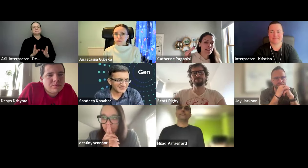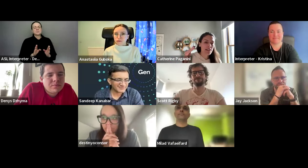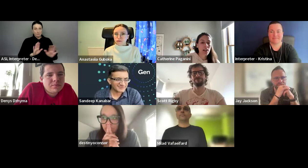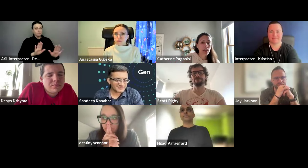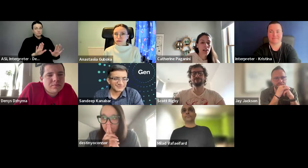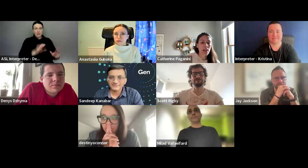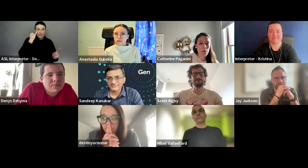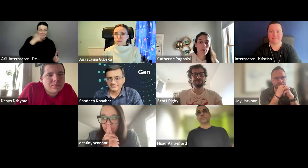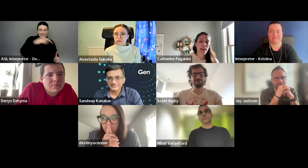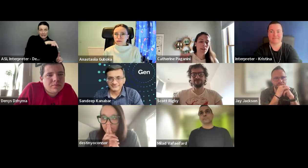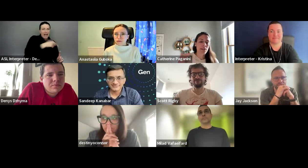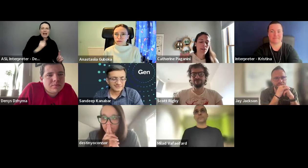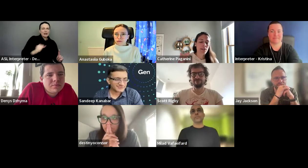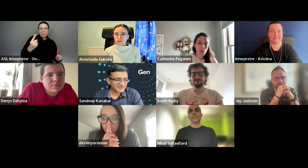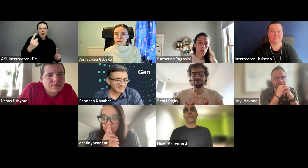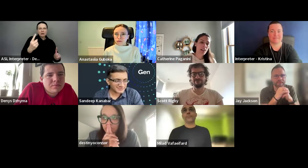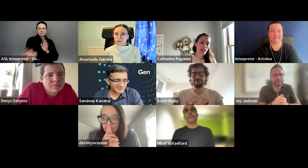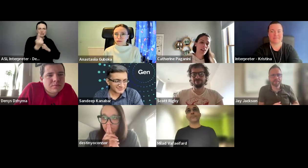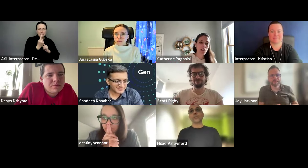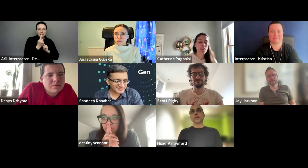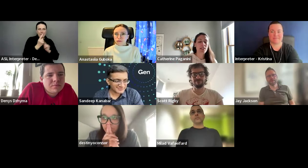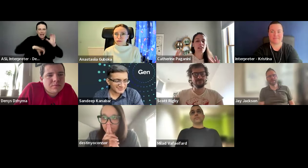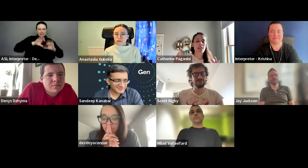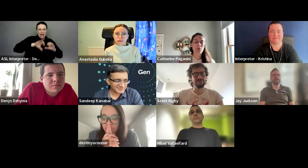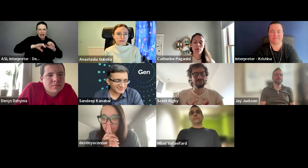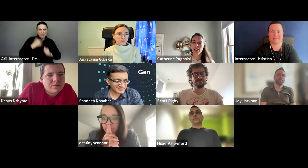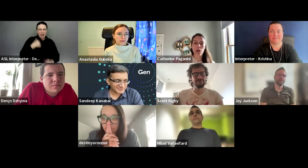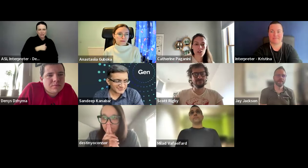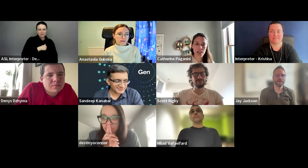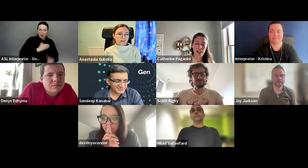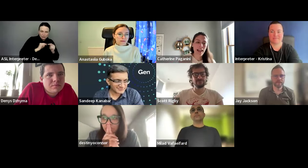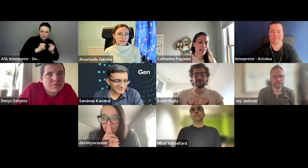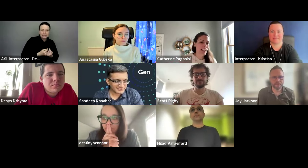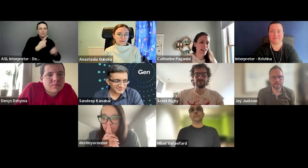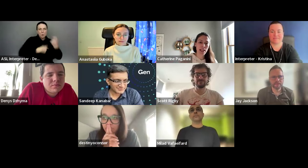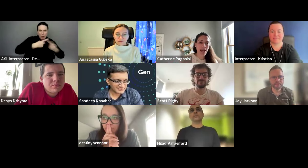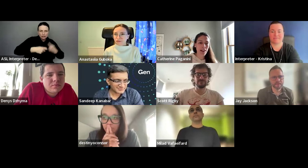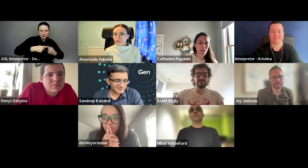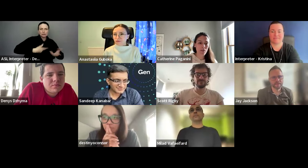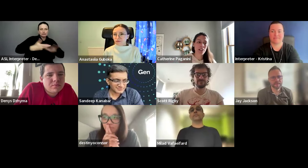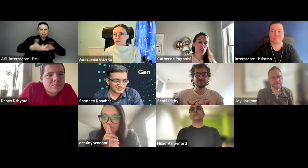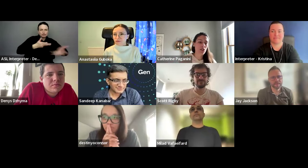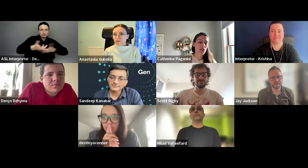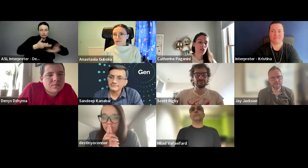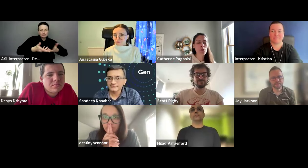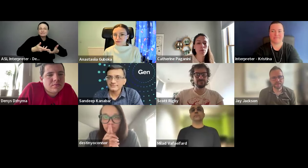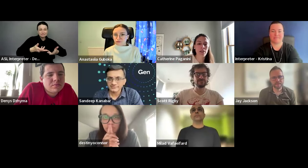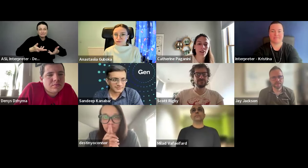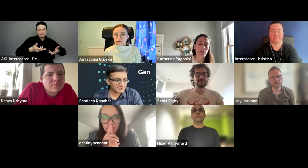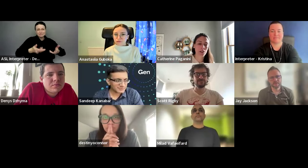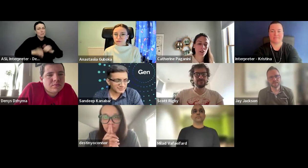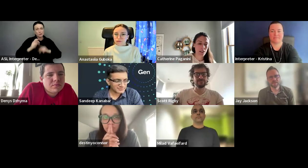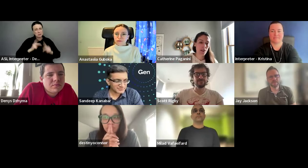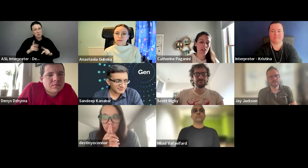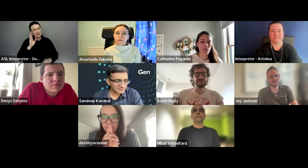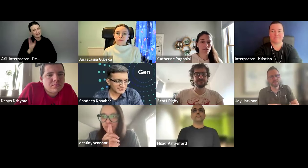Which the idea is that anyone can come and chat with our team, like any questions that they may have, you know, like just like most people